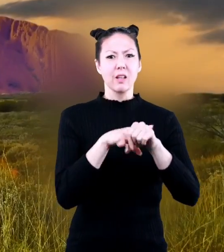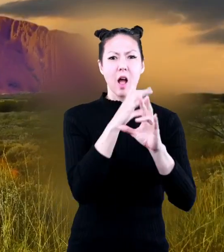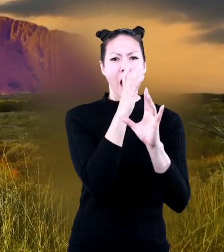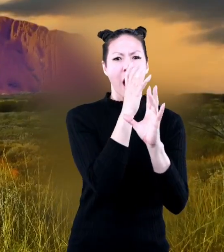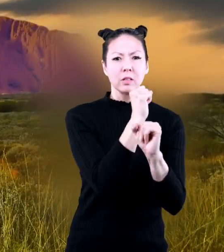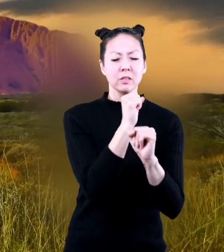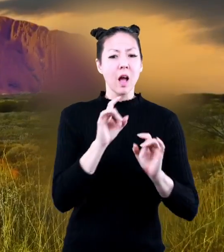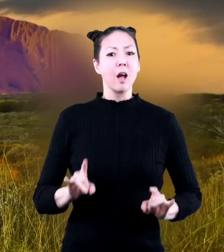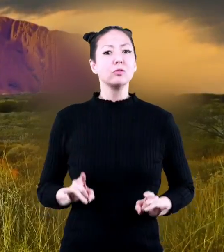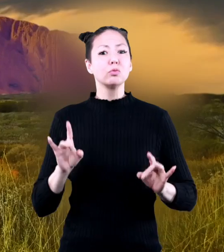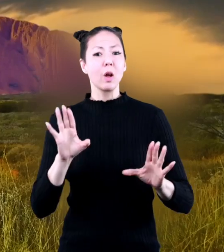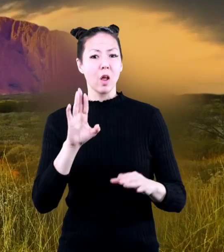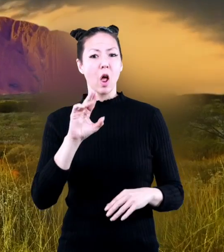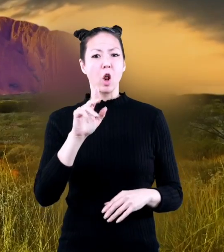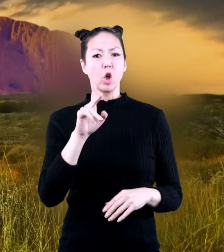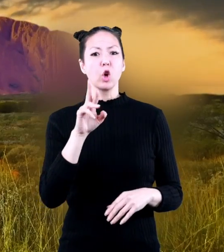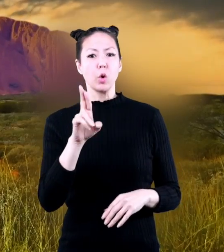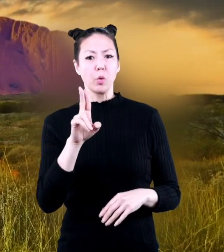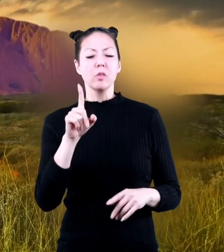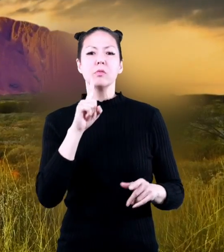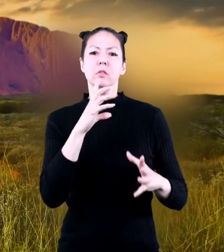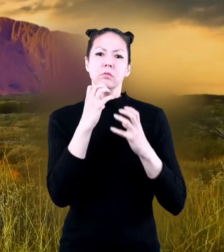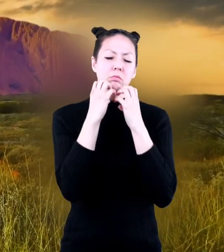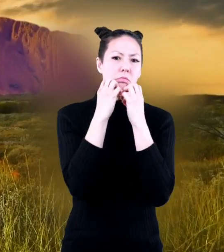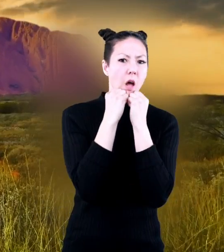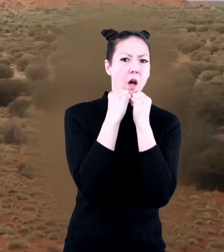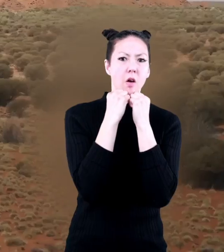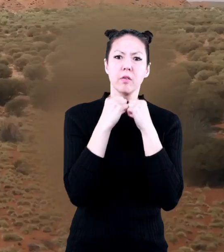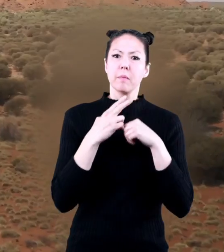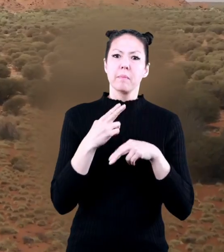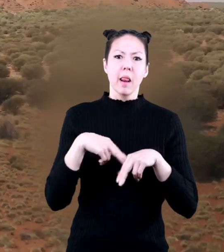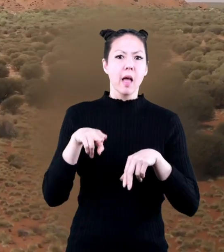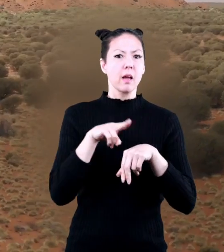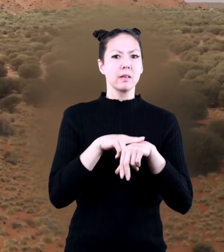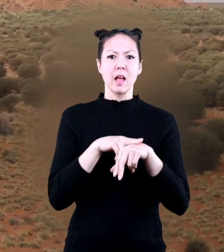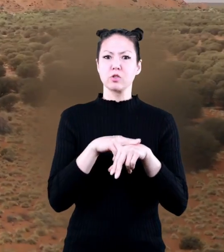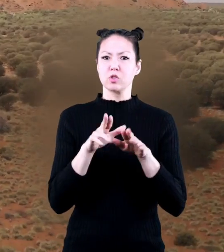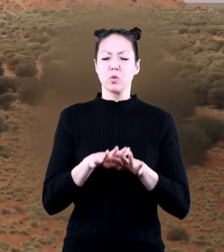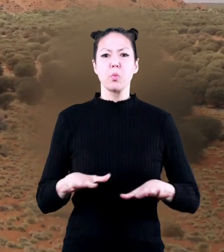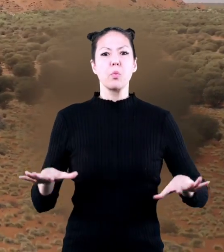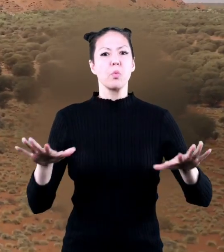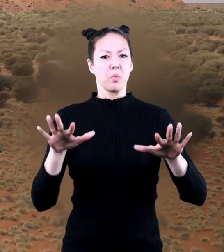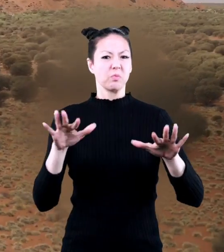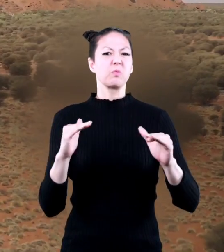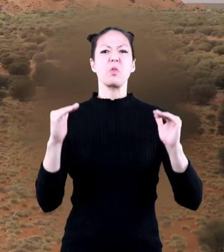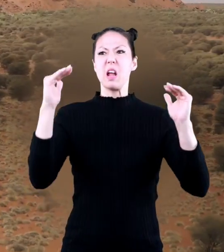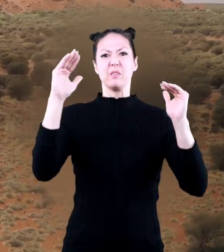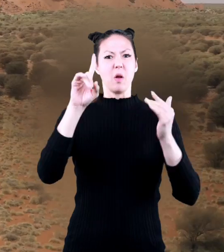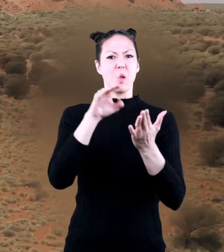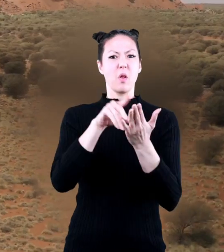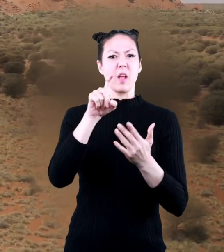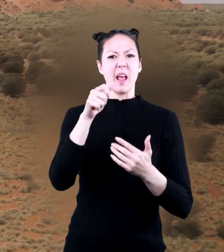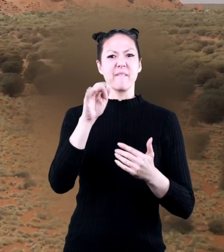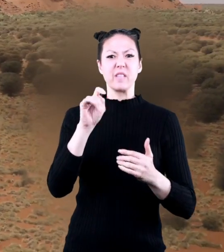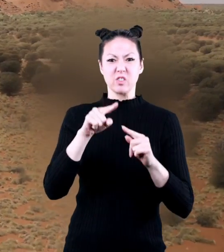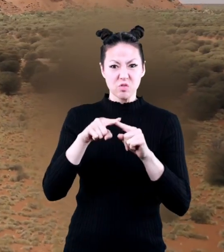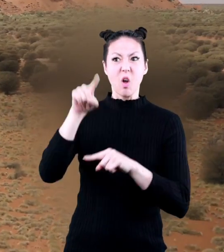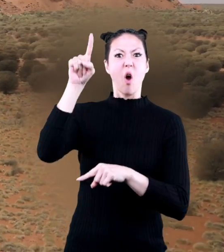natural attraction found in Australia is Uluru, a sacred natural formation rising